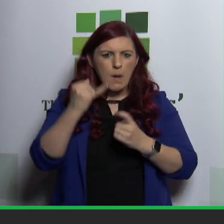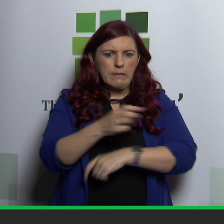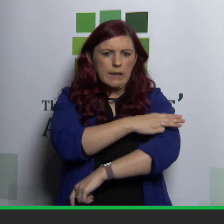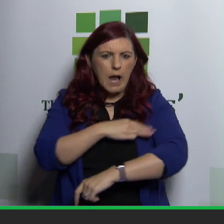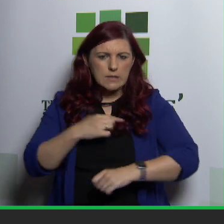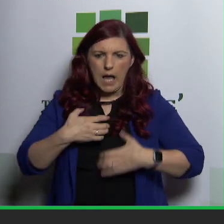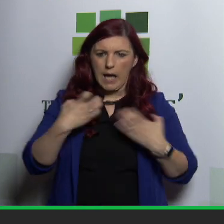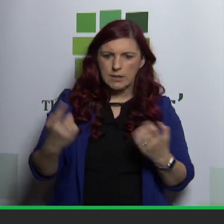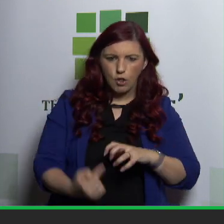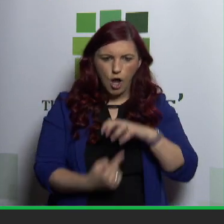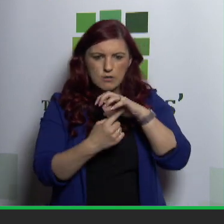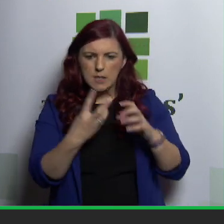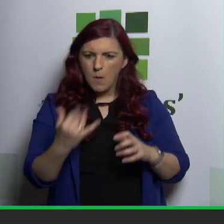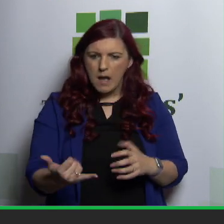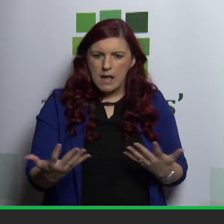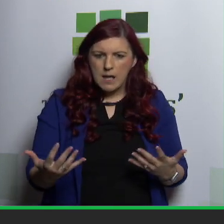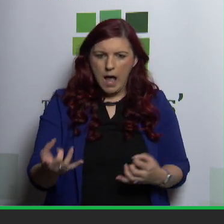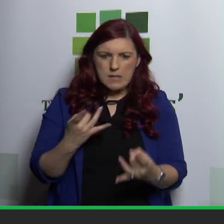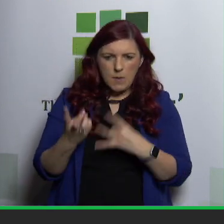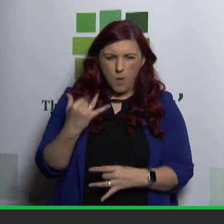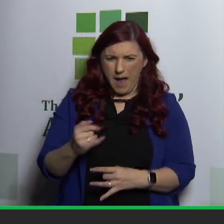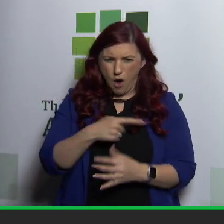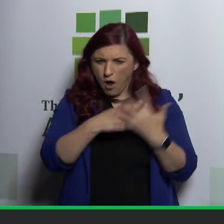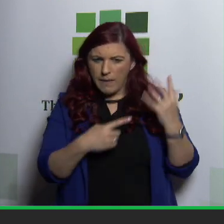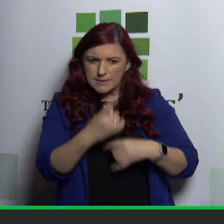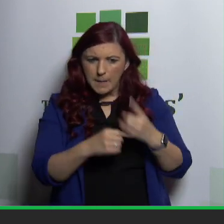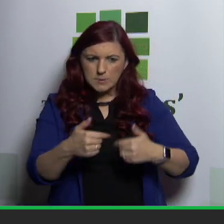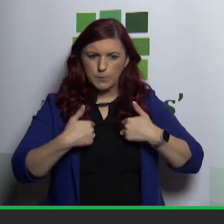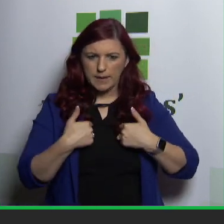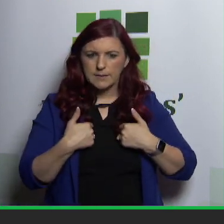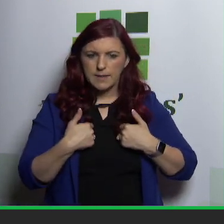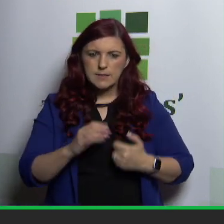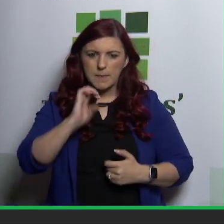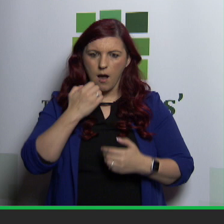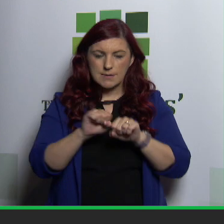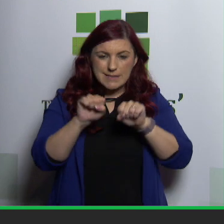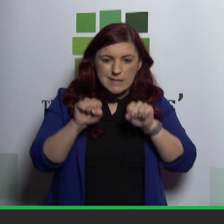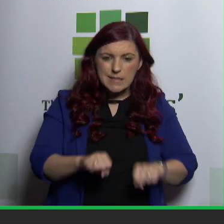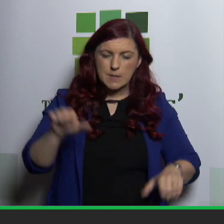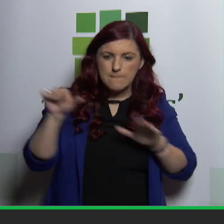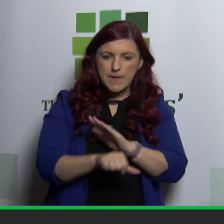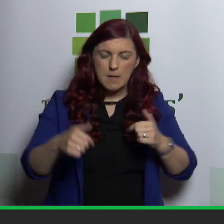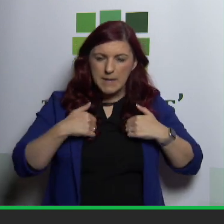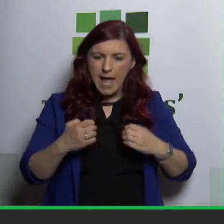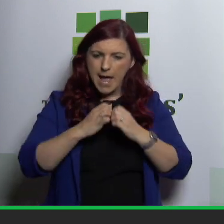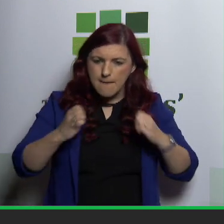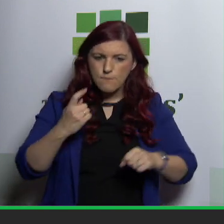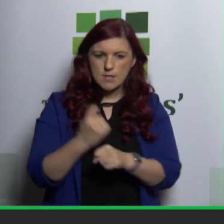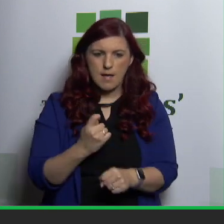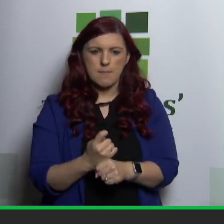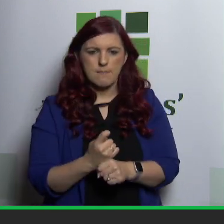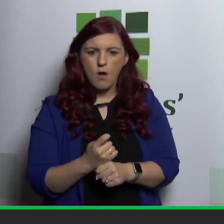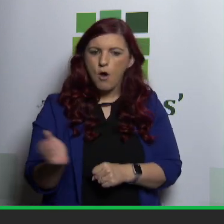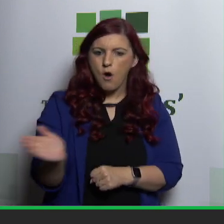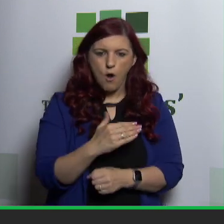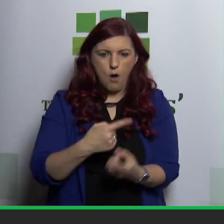hate authority, I hate anything like that. It's because the system failed me each time. All we are